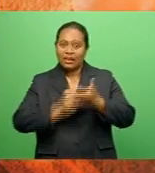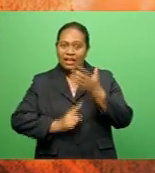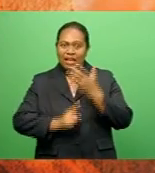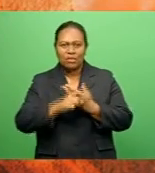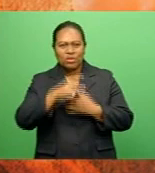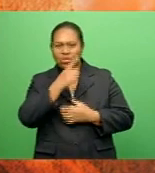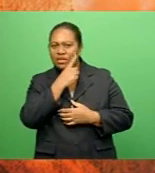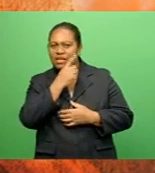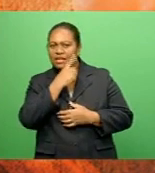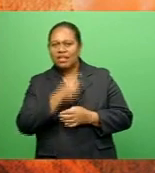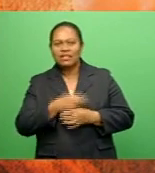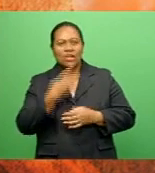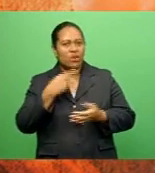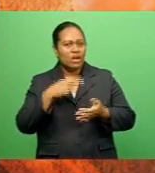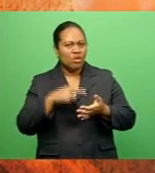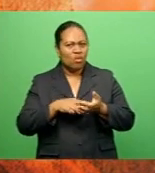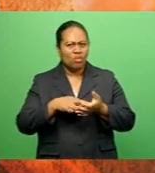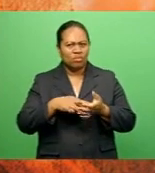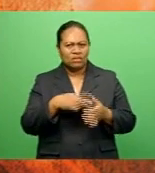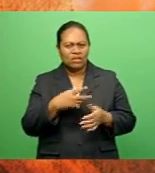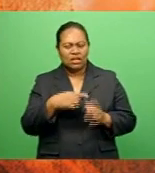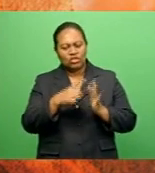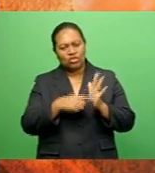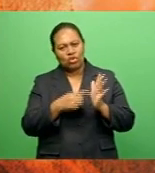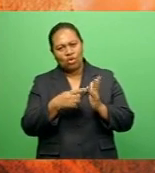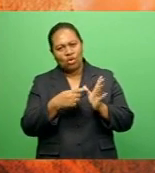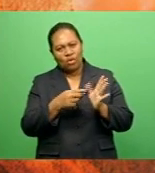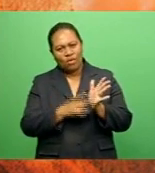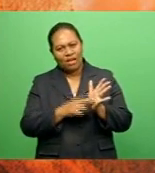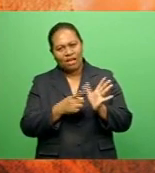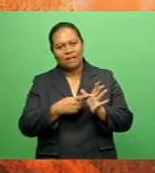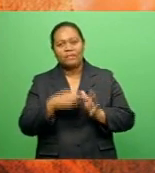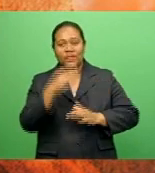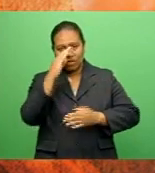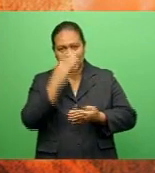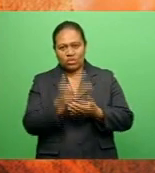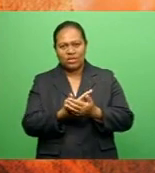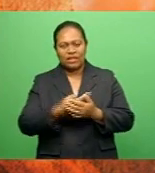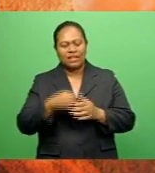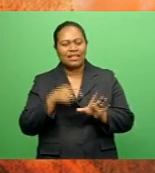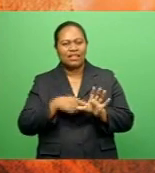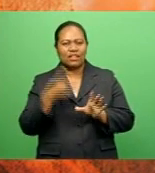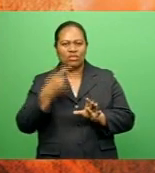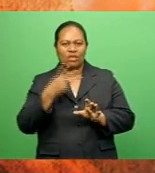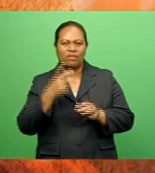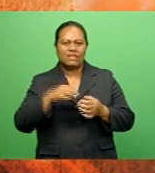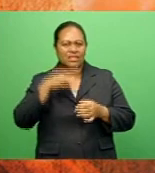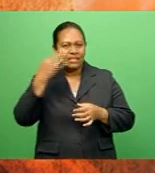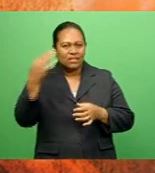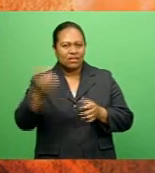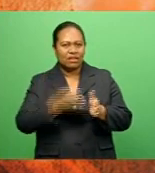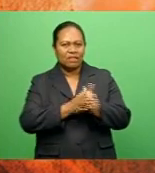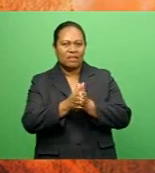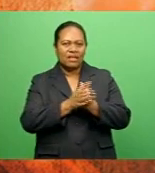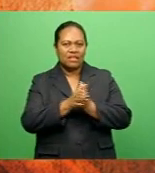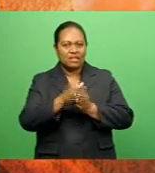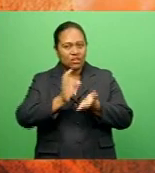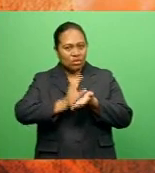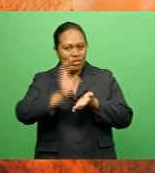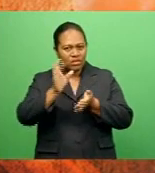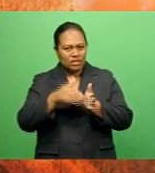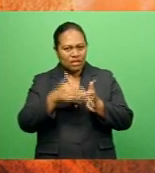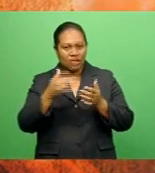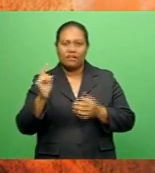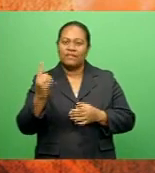jump record holder Chawana Vakasombunduru, the 12th student of Singatoka Methodist College, who will be featuring as